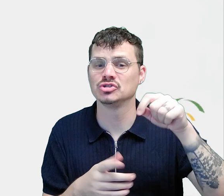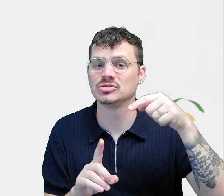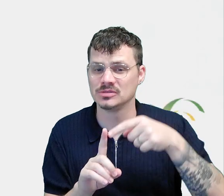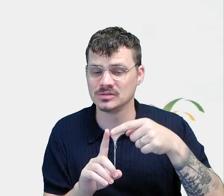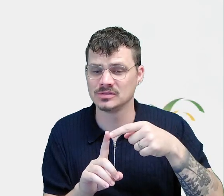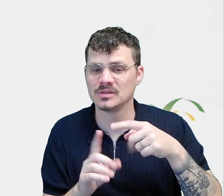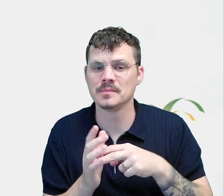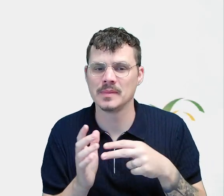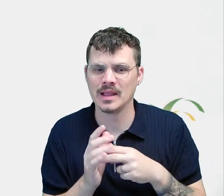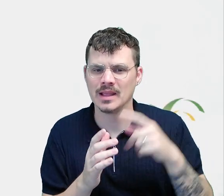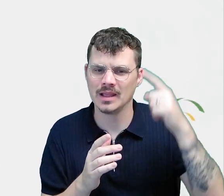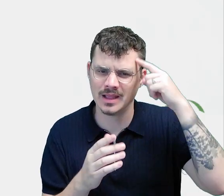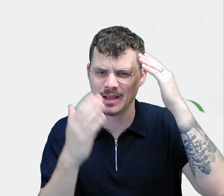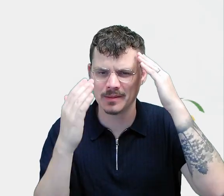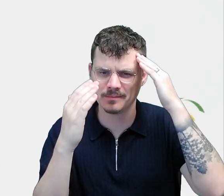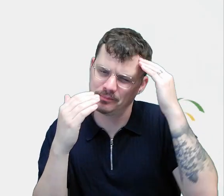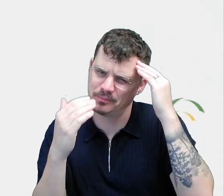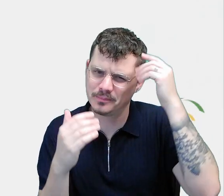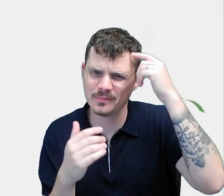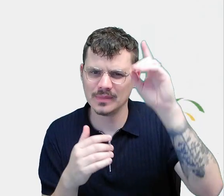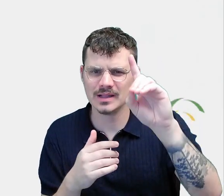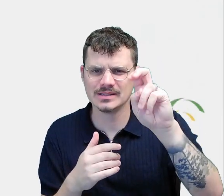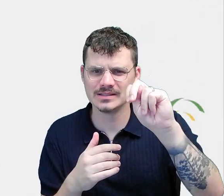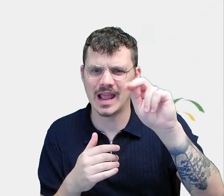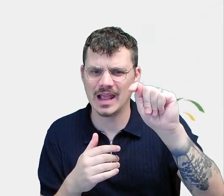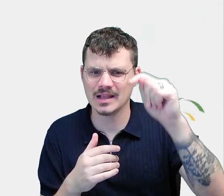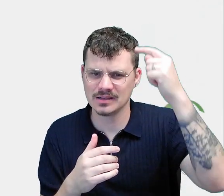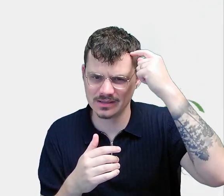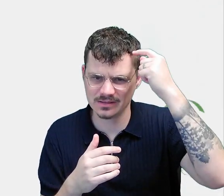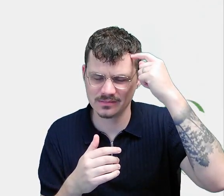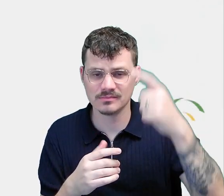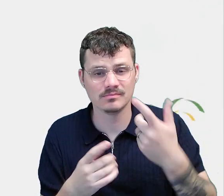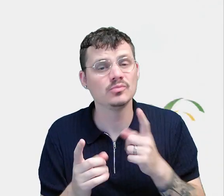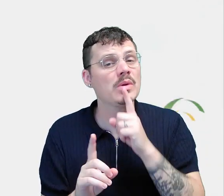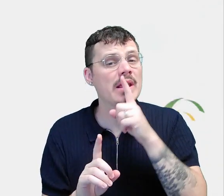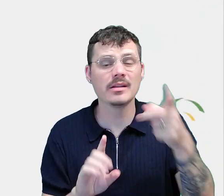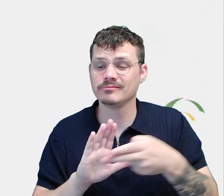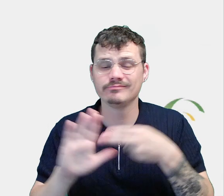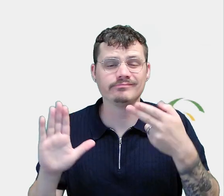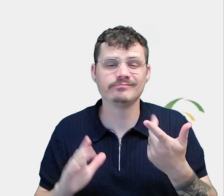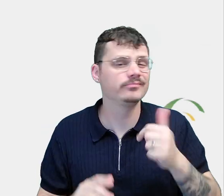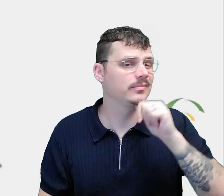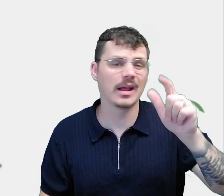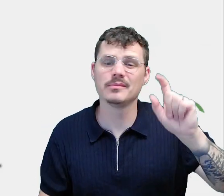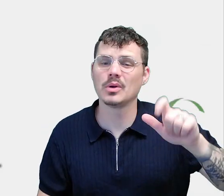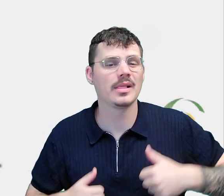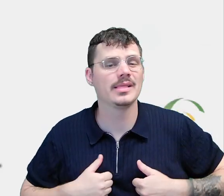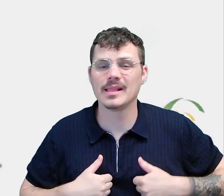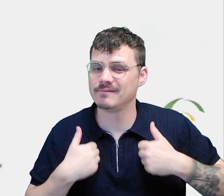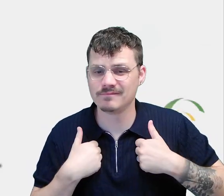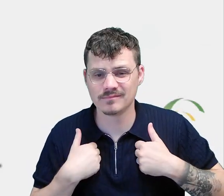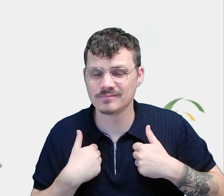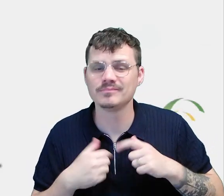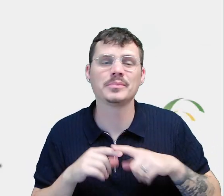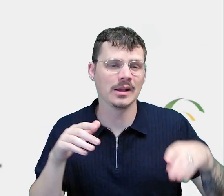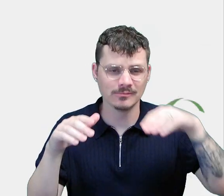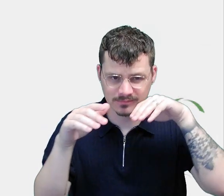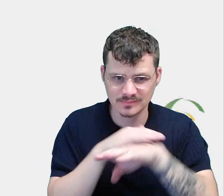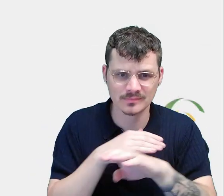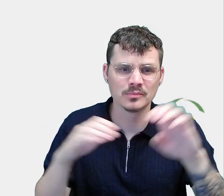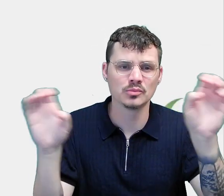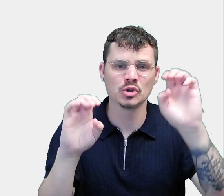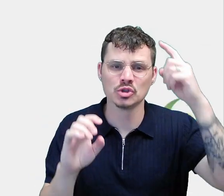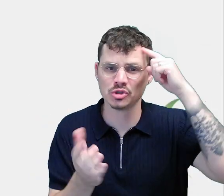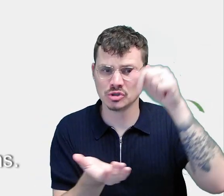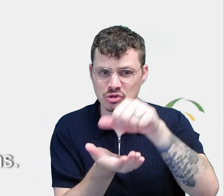means bashed in a big dent in his brain. He was not supposed to live. He had emergency neurosurgery.